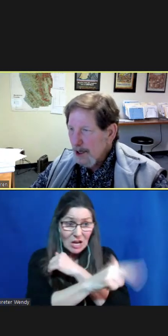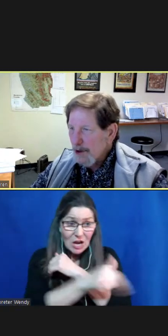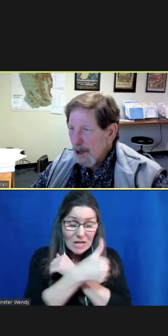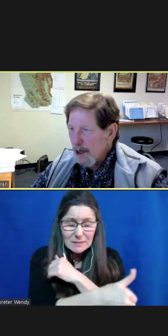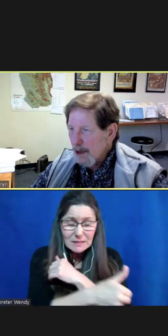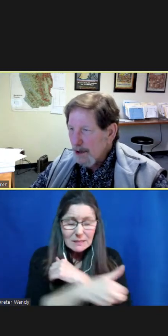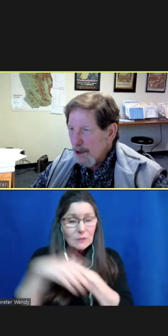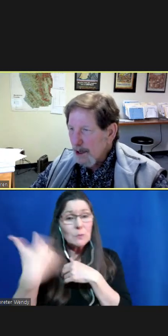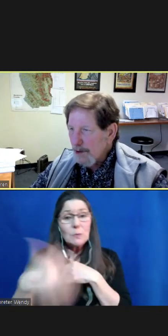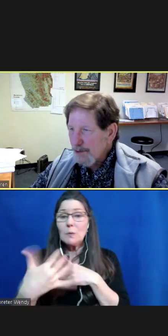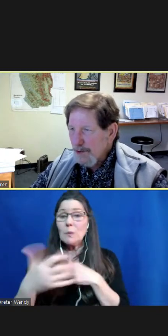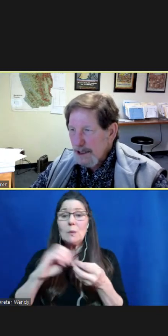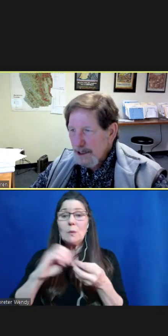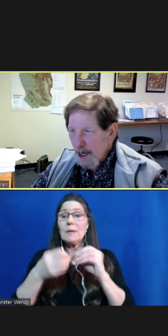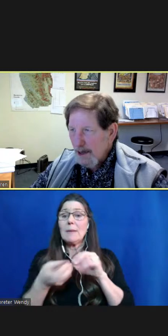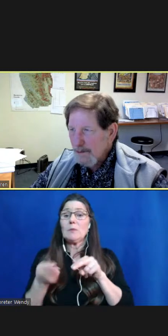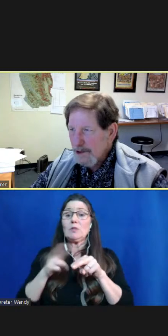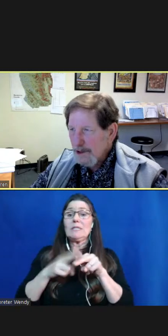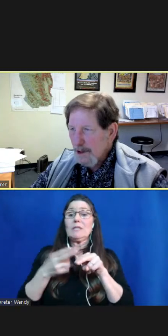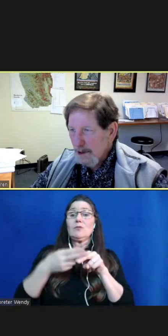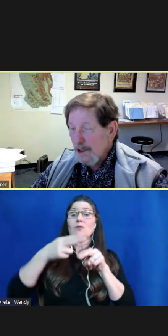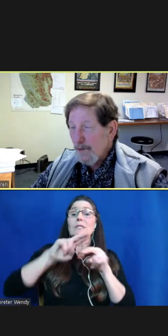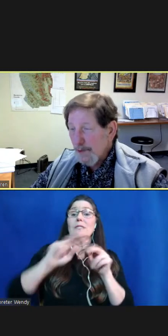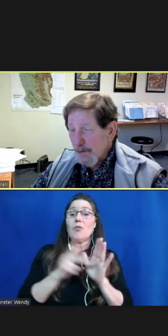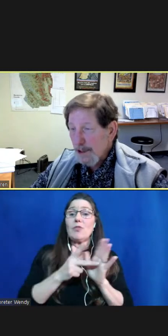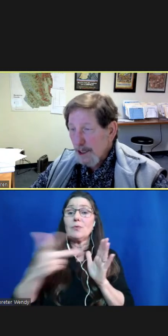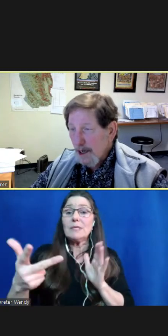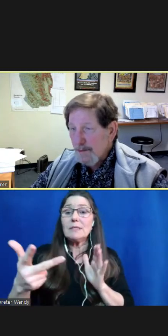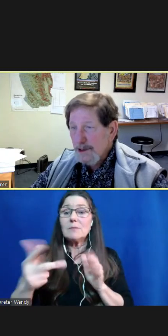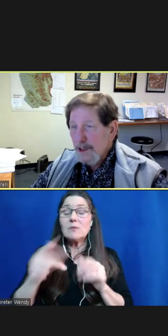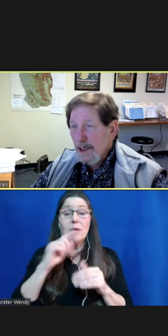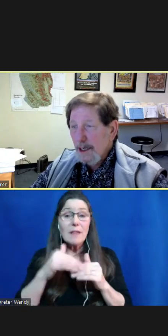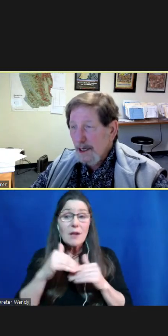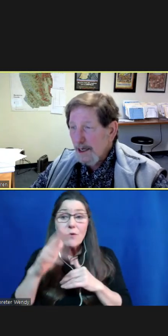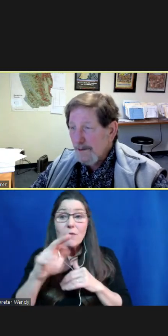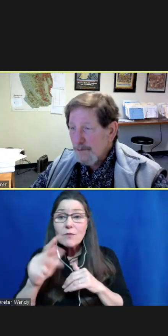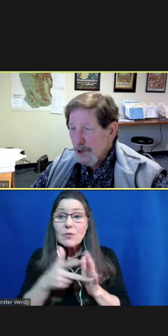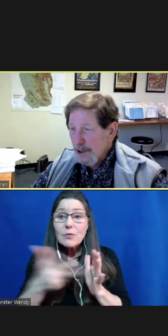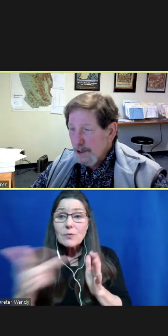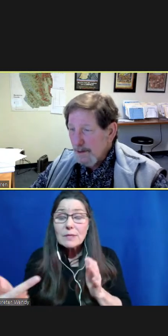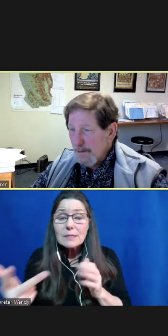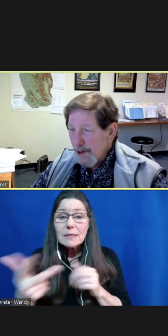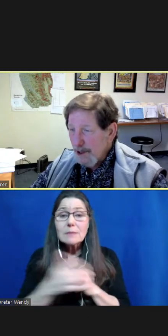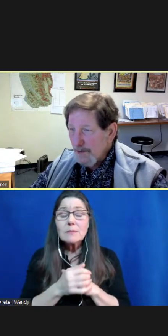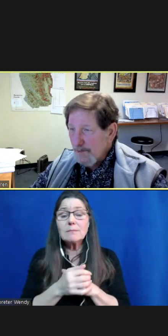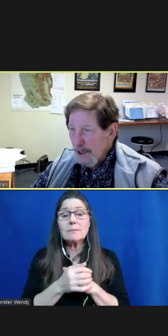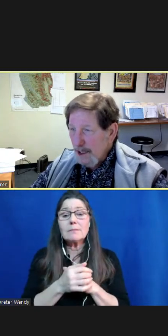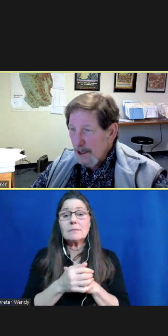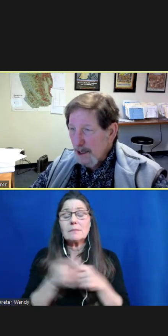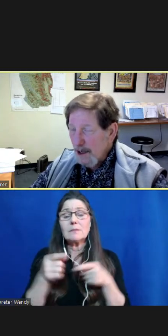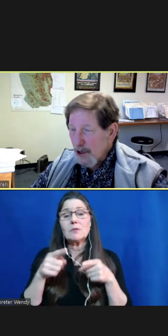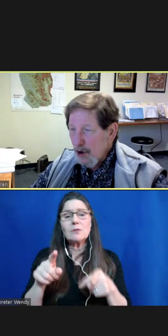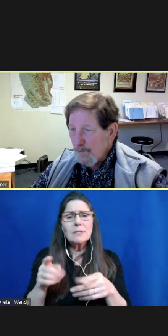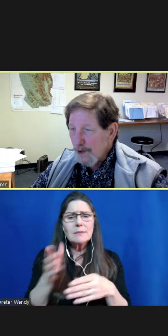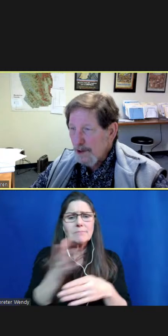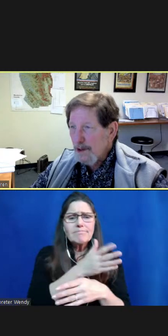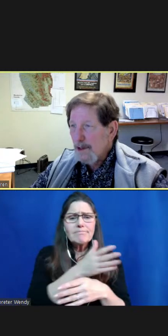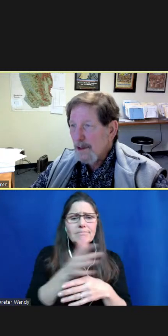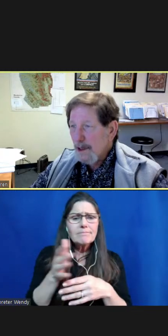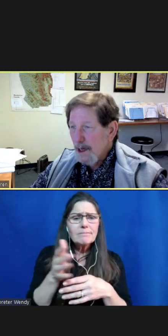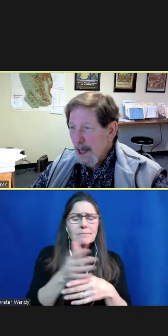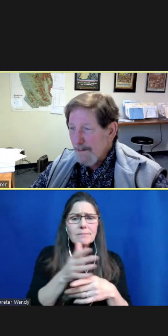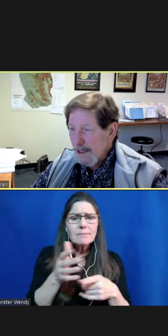almost 3 times, or a little over 3 times, during the period of the